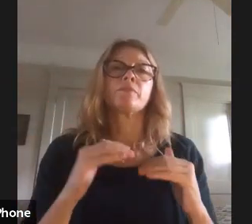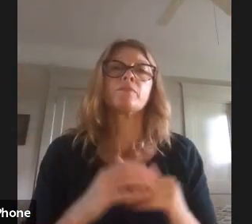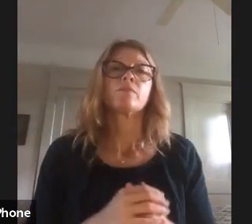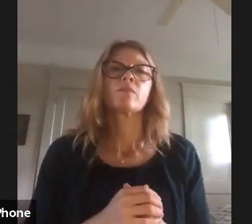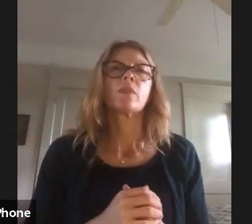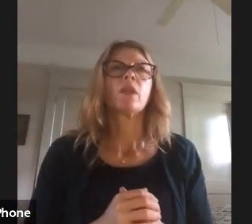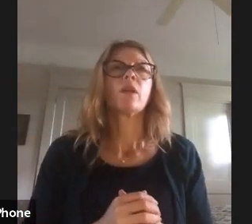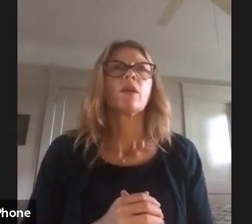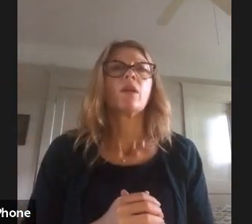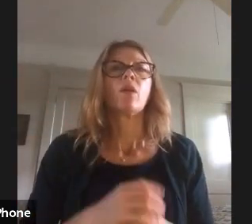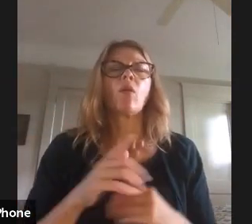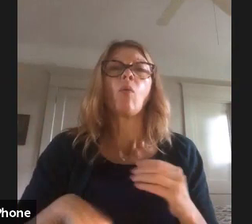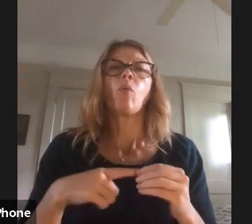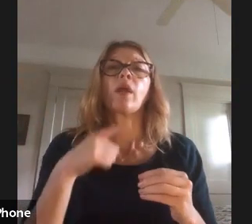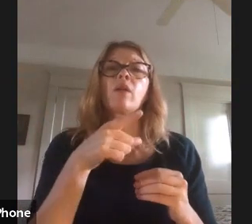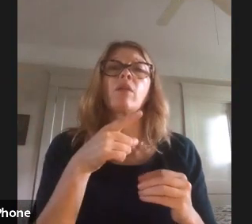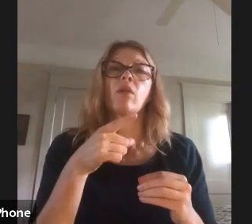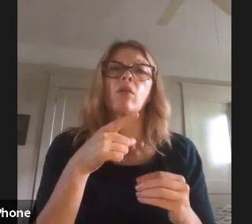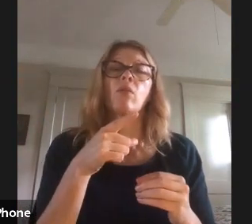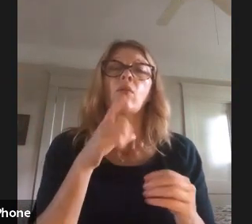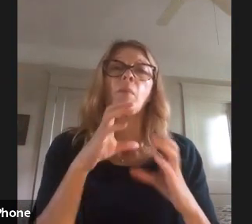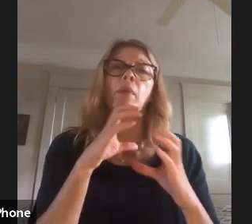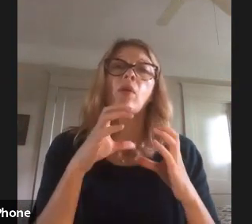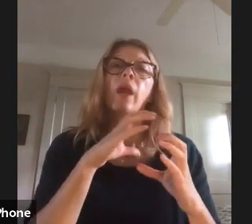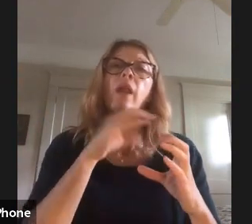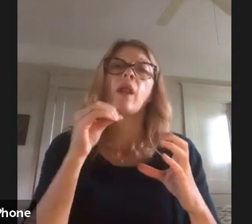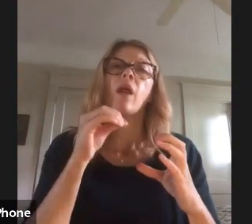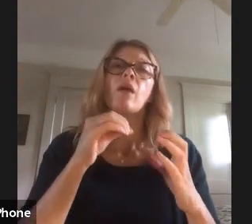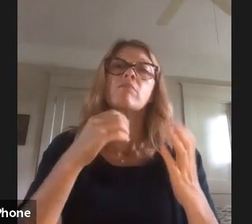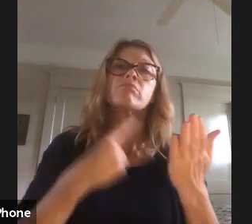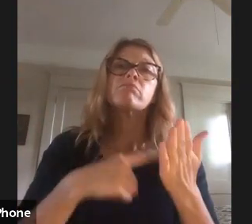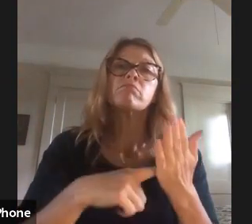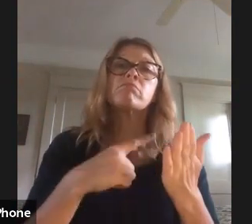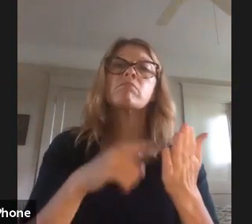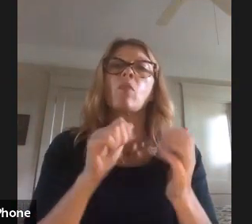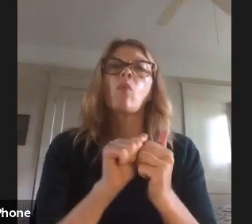In your dealings with others, were you honest and kind?